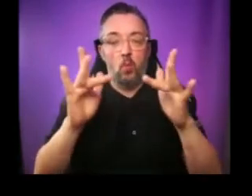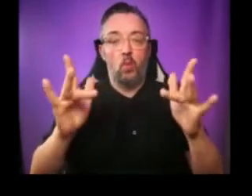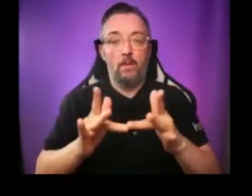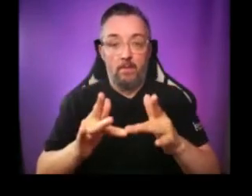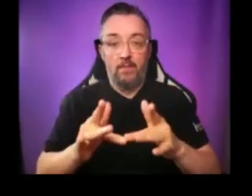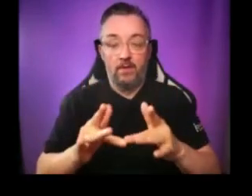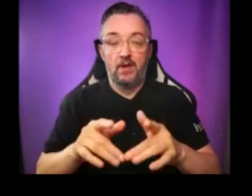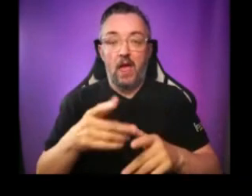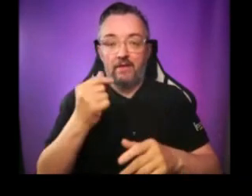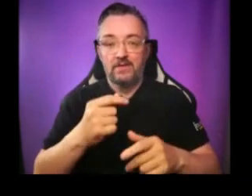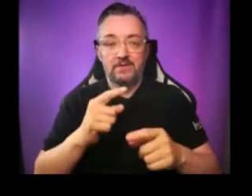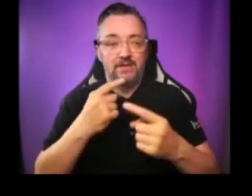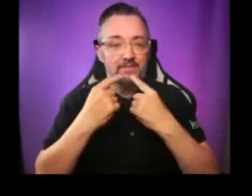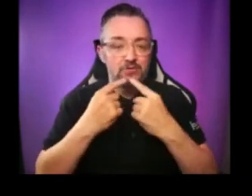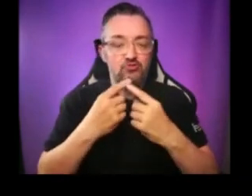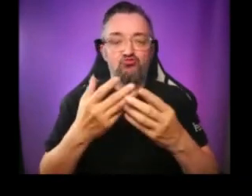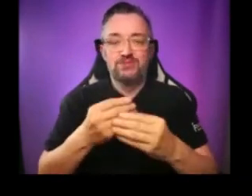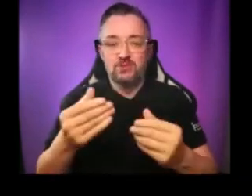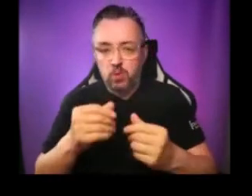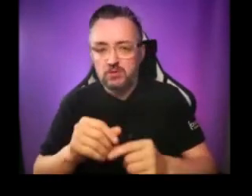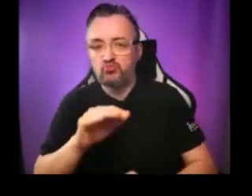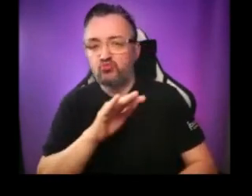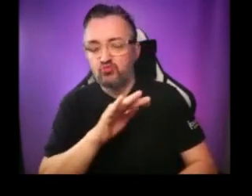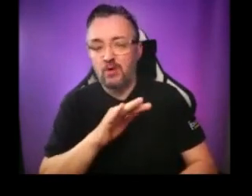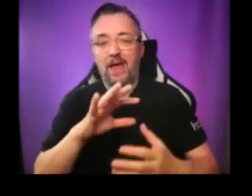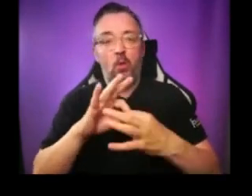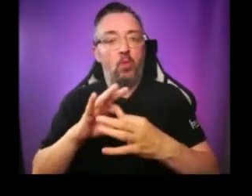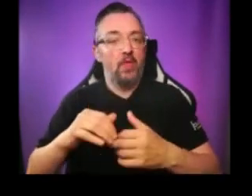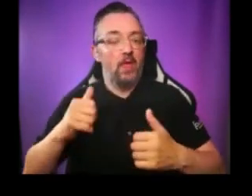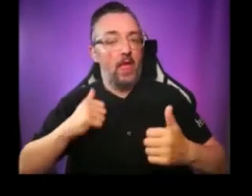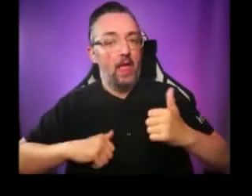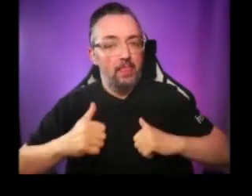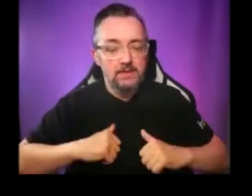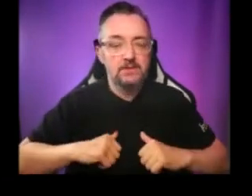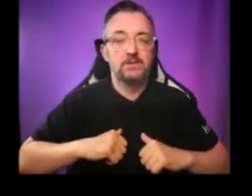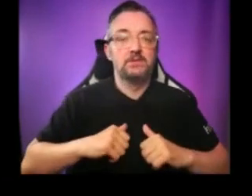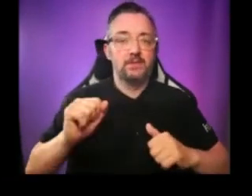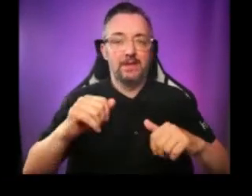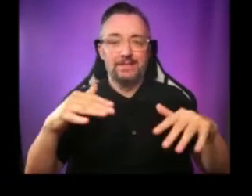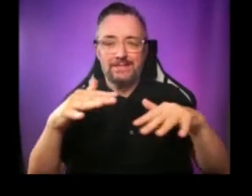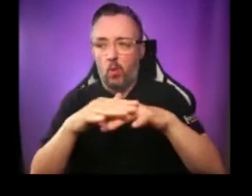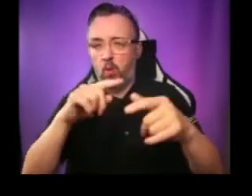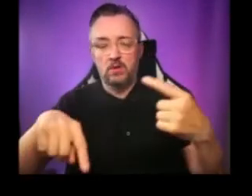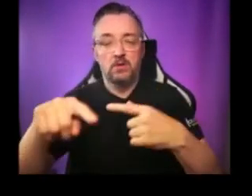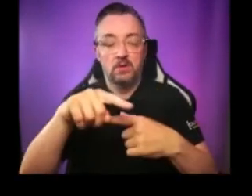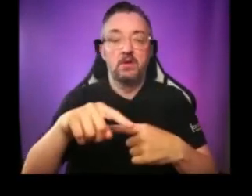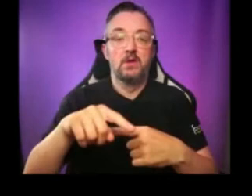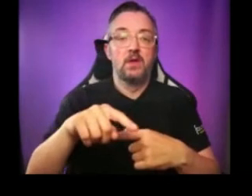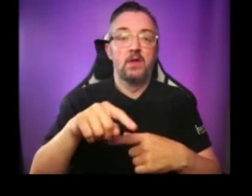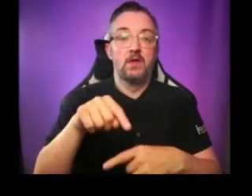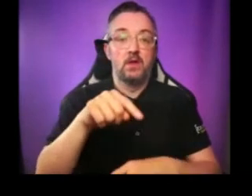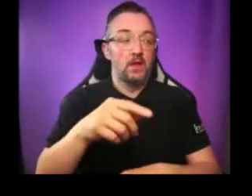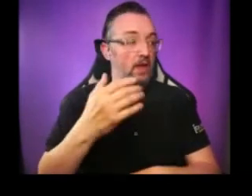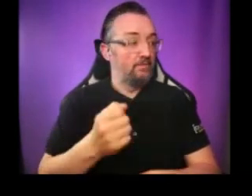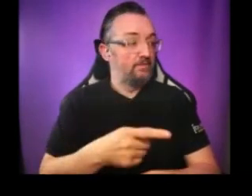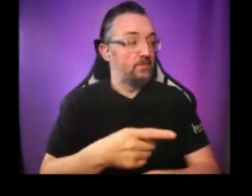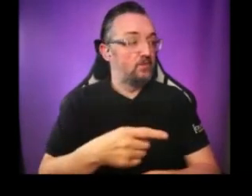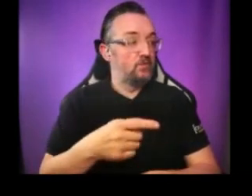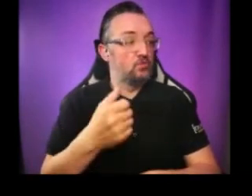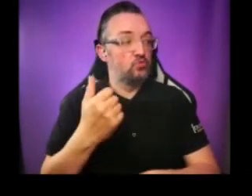information, resources, and services relevant to the athletes and their networks will be coming. There are some perhaps